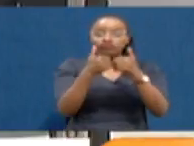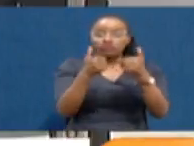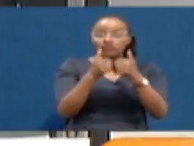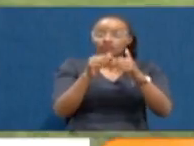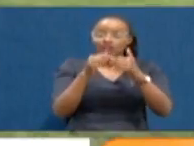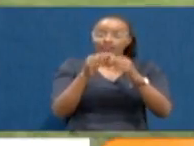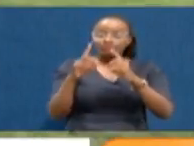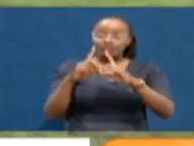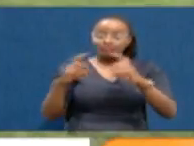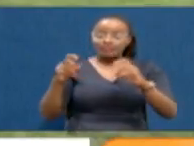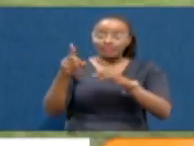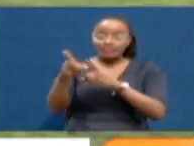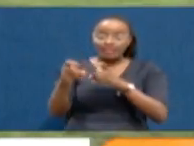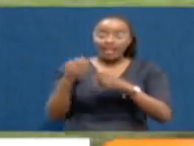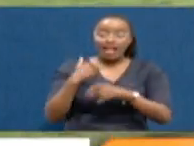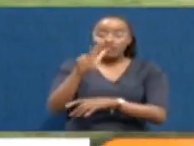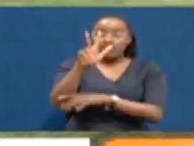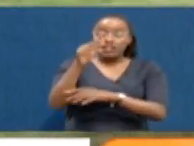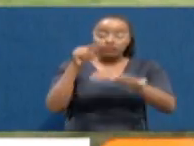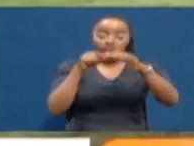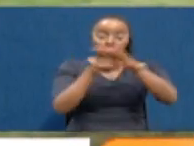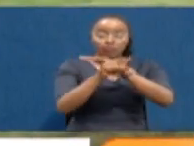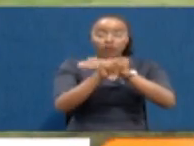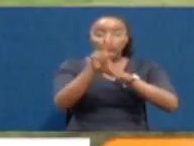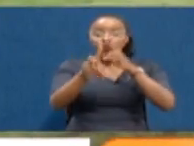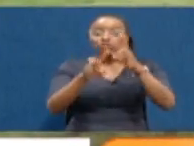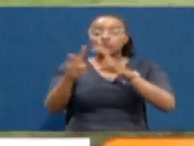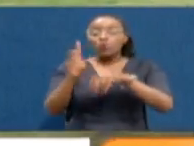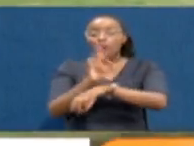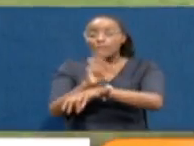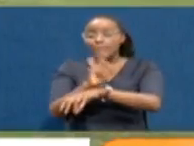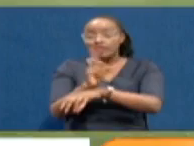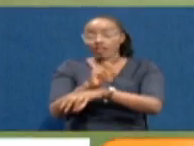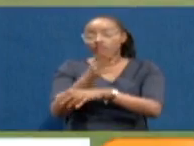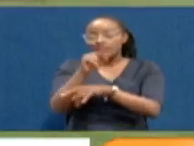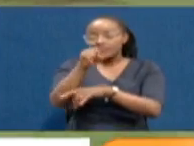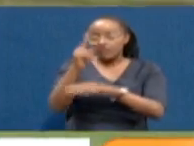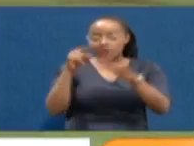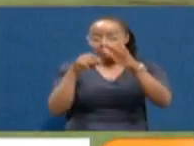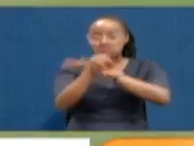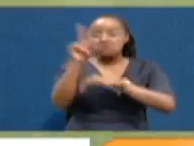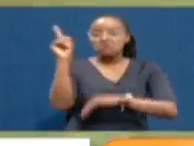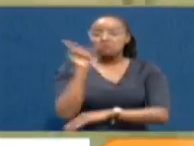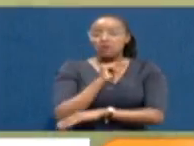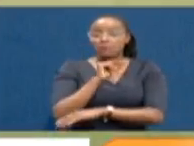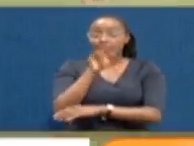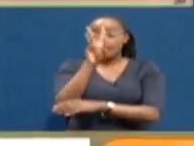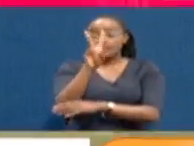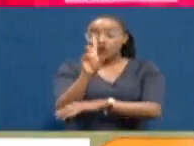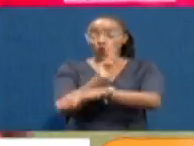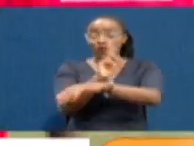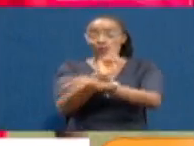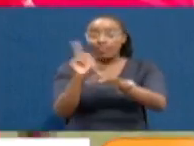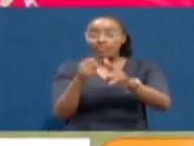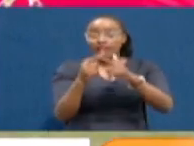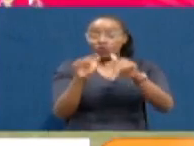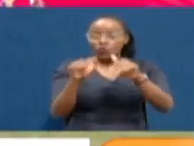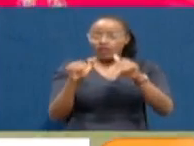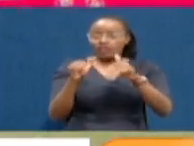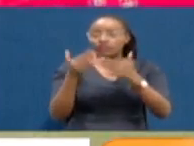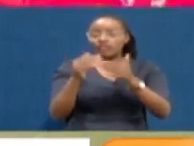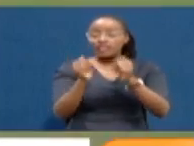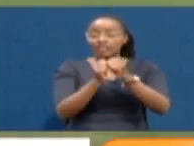Frederick Onyango netted a hat-trick in the opening 22 minutes of the match. Onyango scored the opener in the second minute, then had to wait until